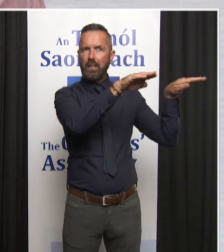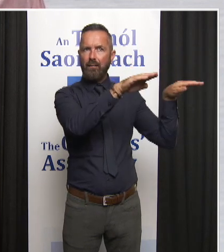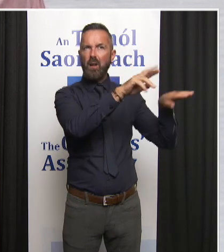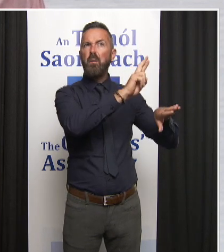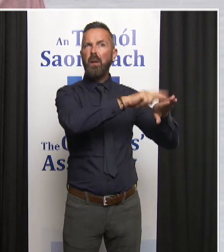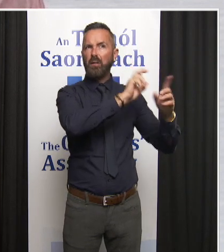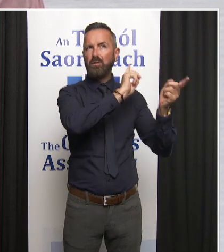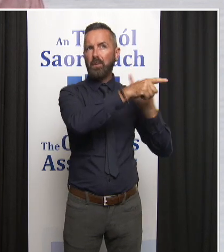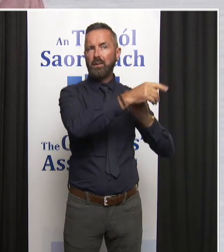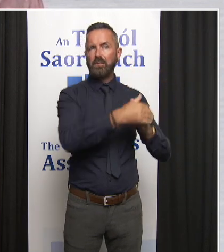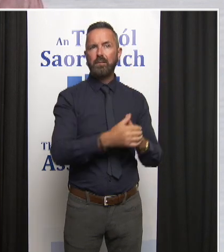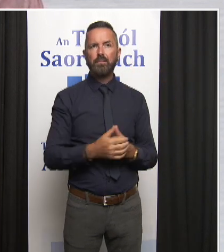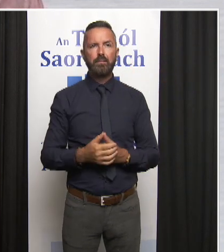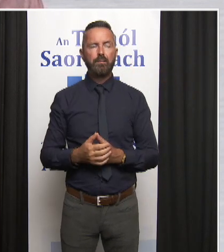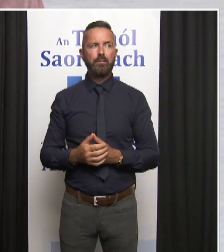response. So,